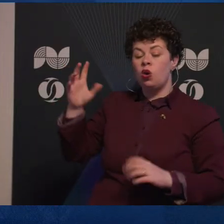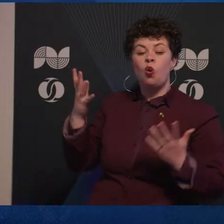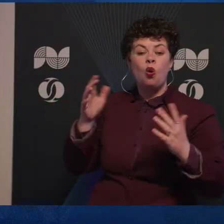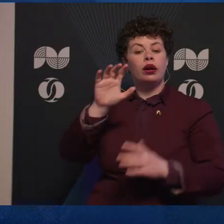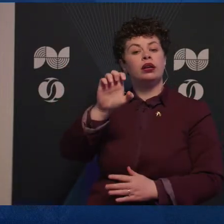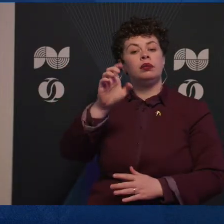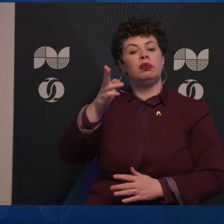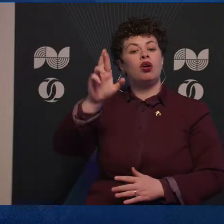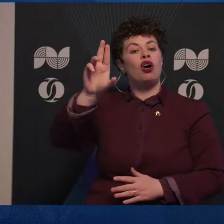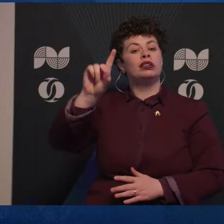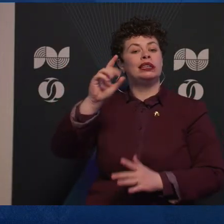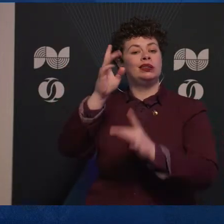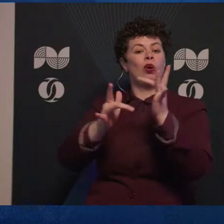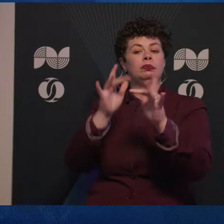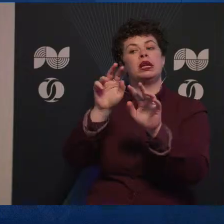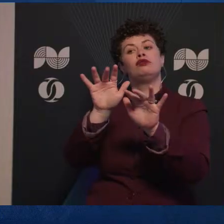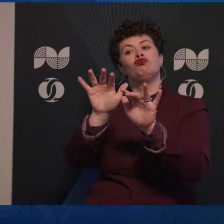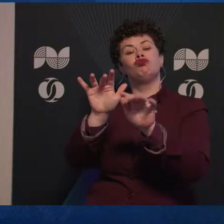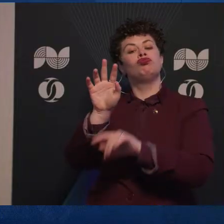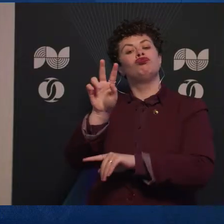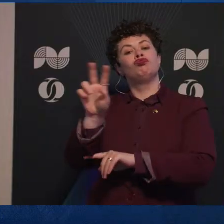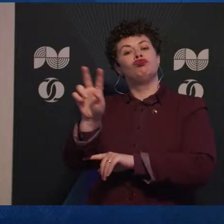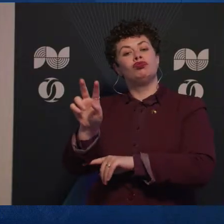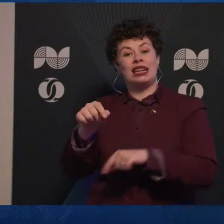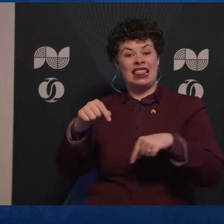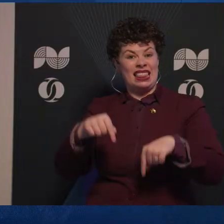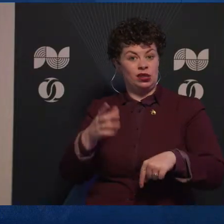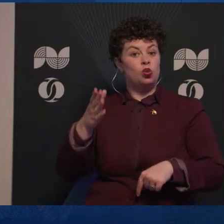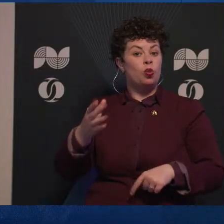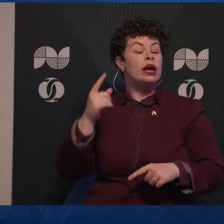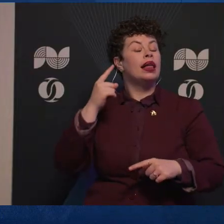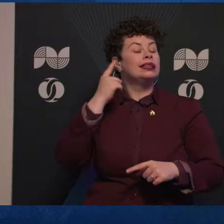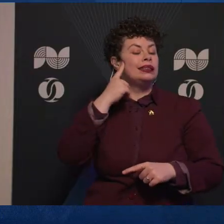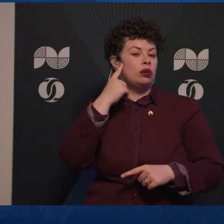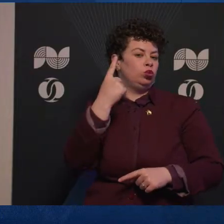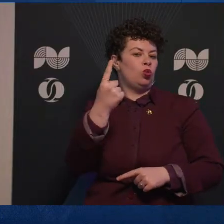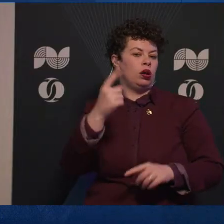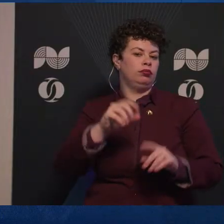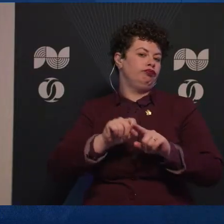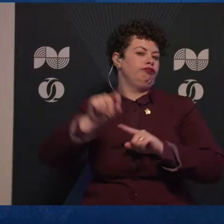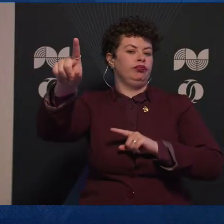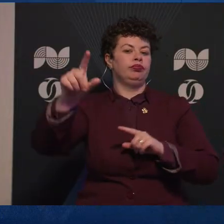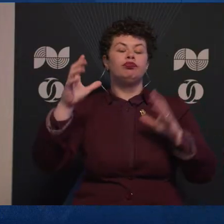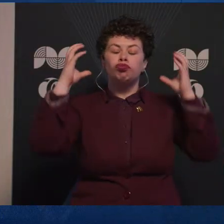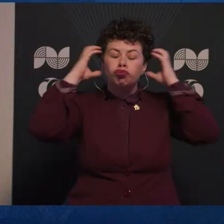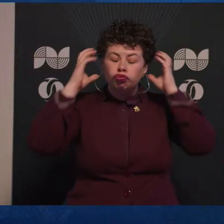searching. And we'll be posting a podcastable version of this if you want